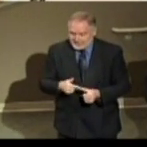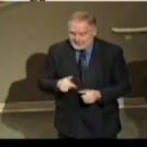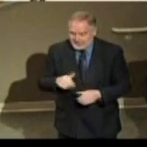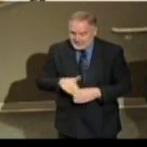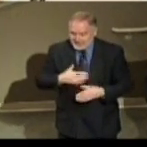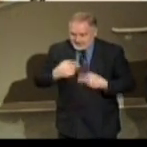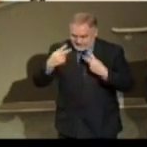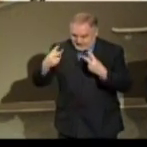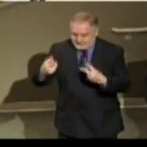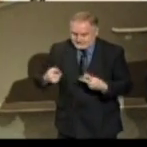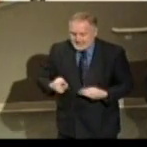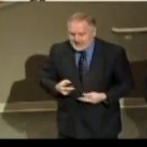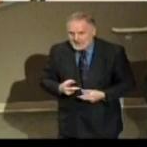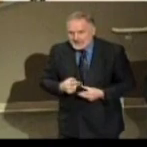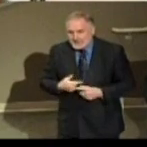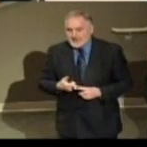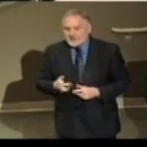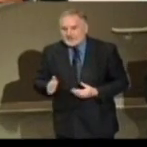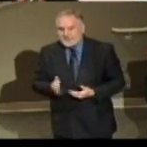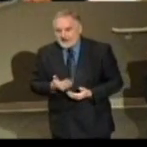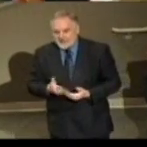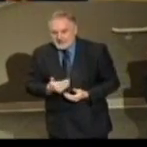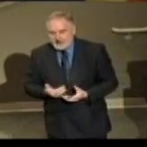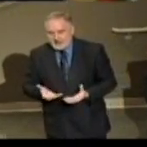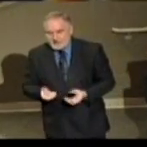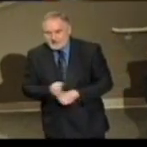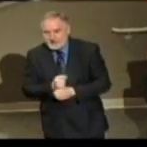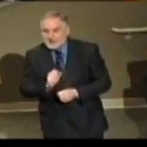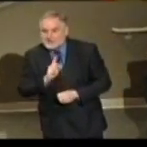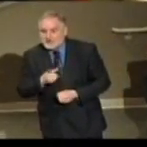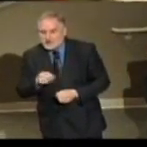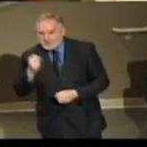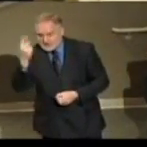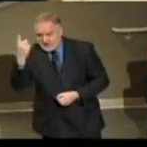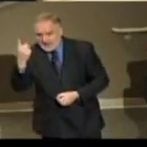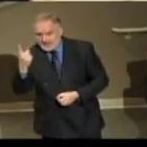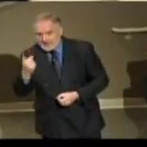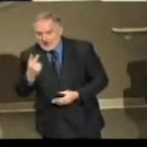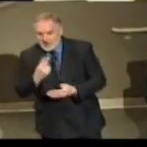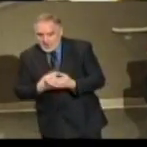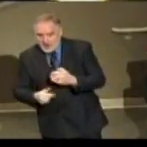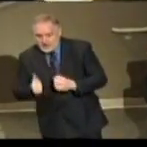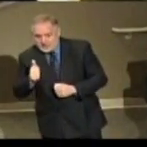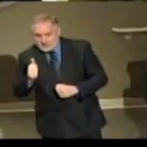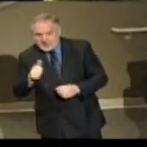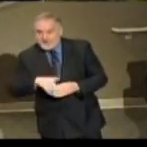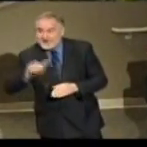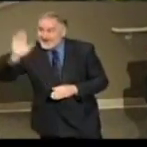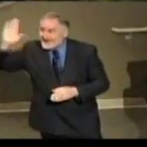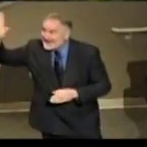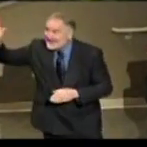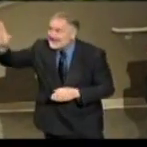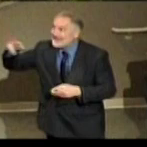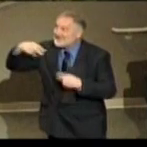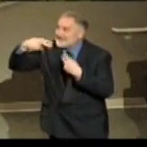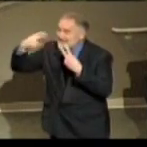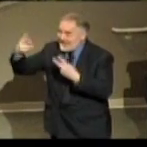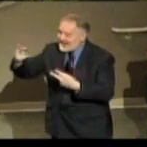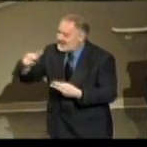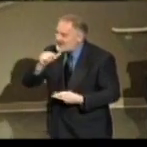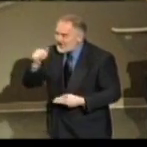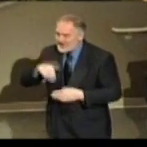sight. And by the way, make sure you understand, the scripture says, humble yourself in his sight, not in our